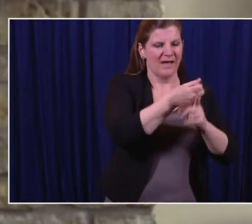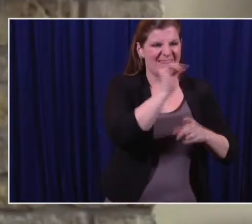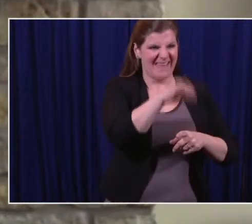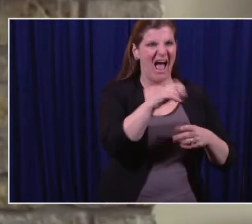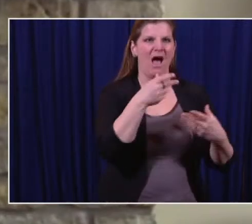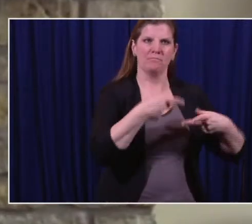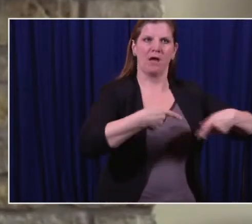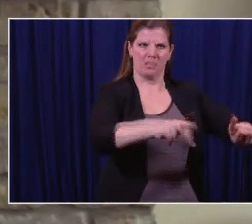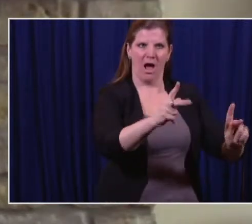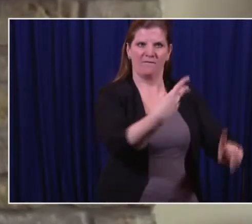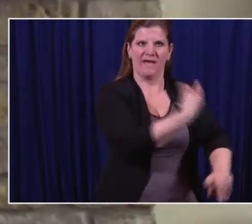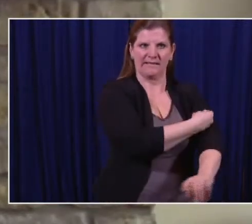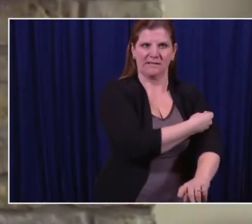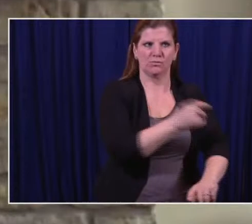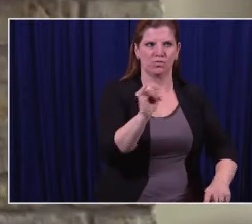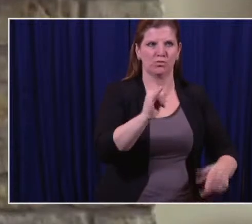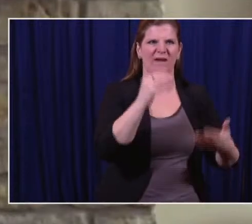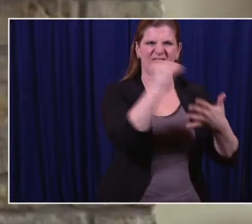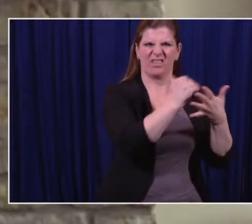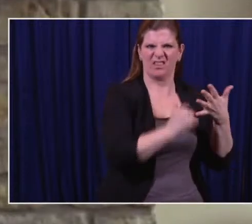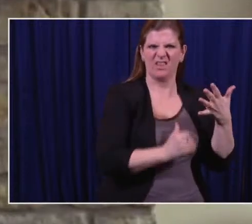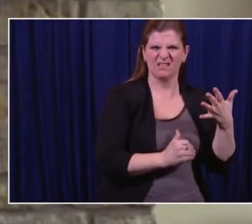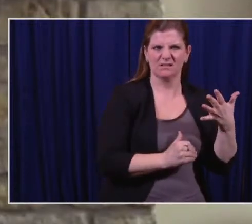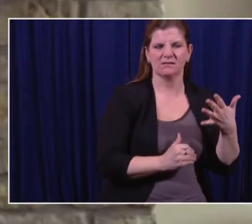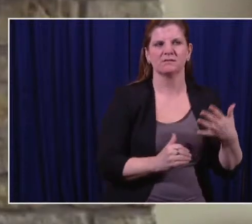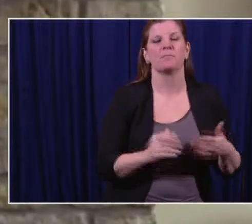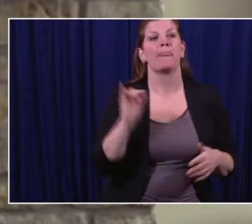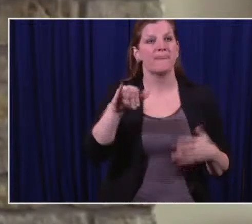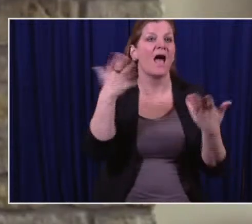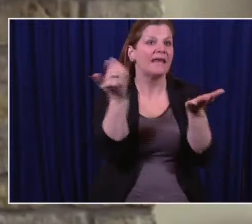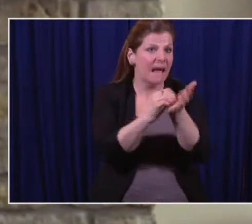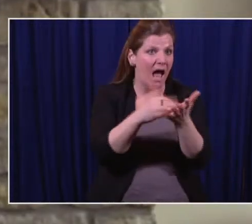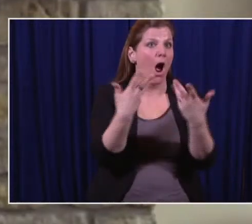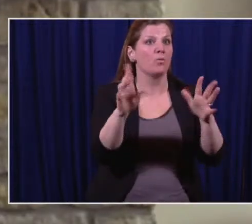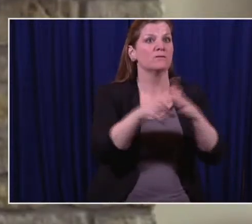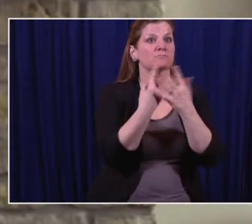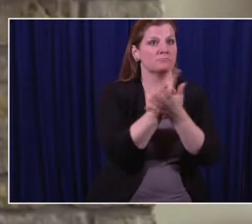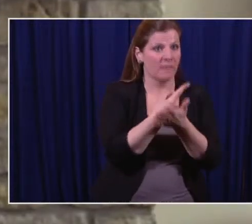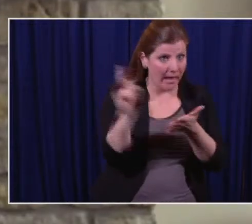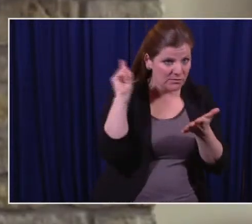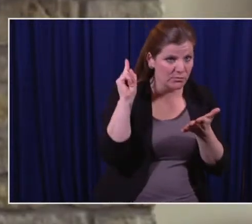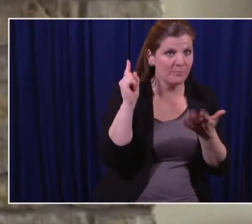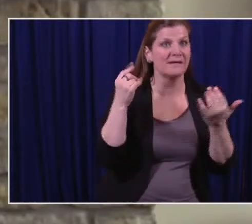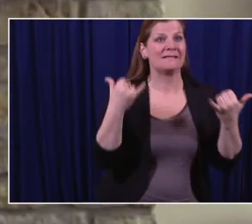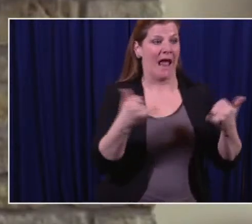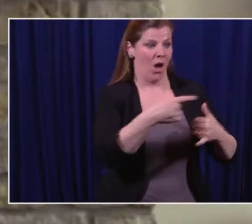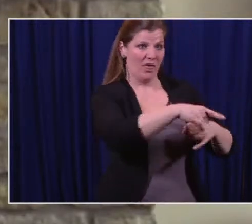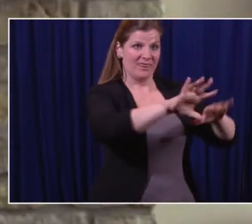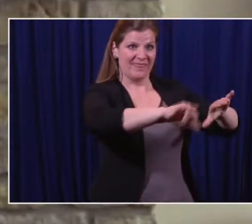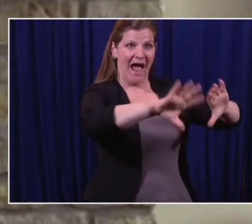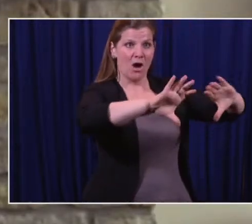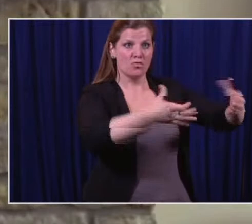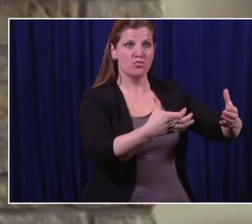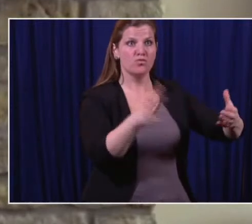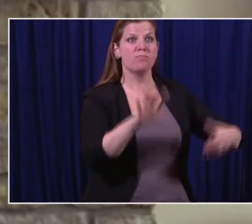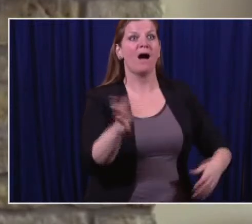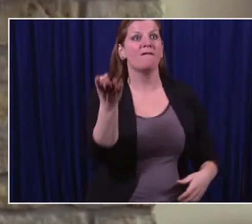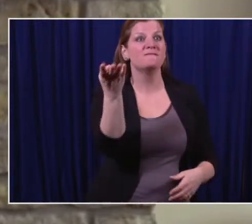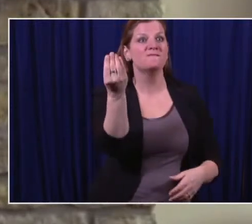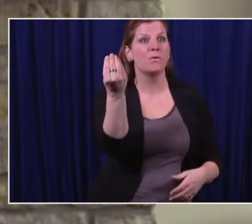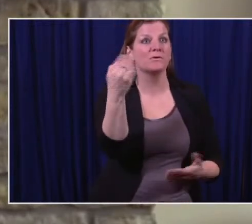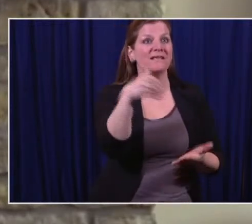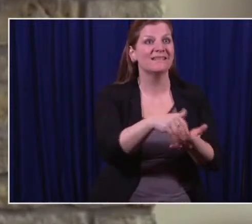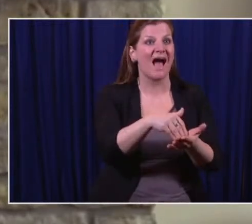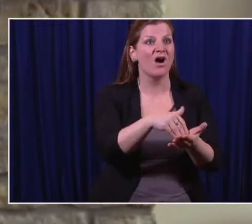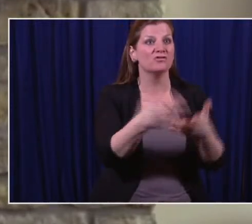program. We're very happy to report that now more than 14,000 of these individuals have received their